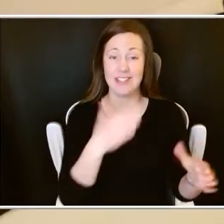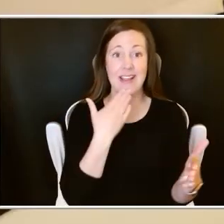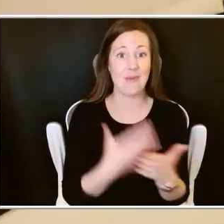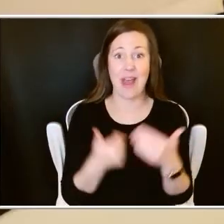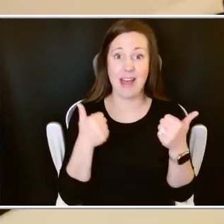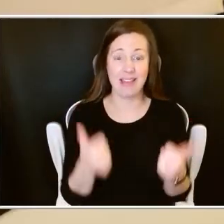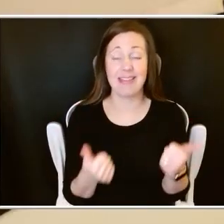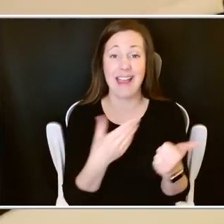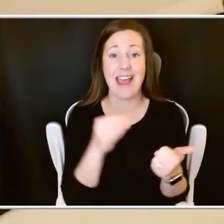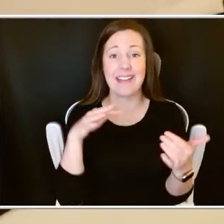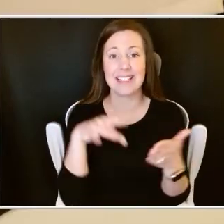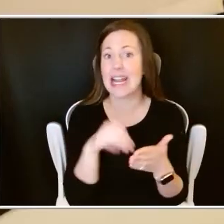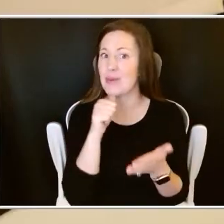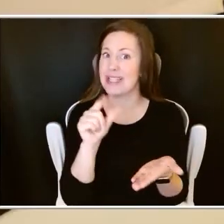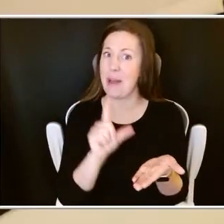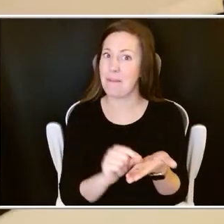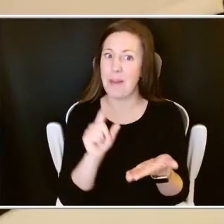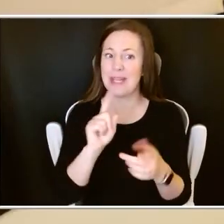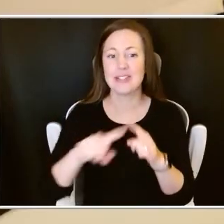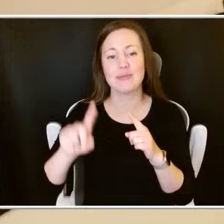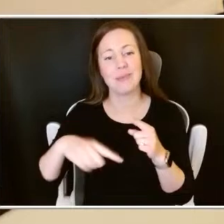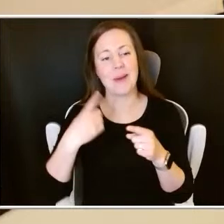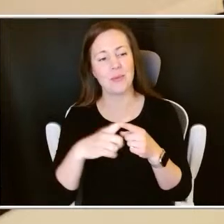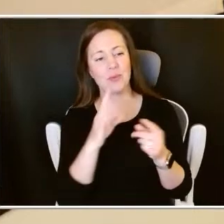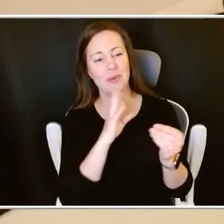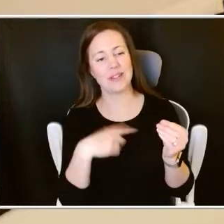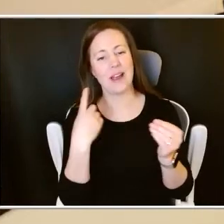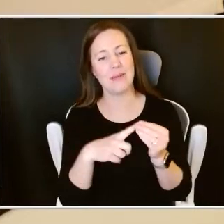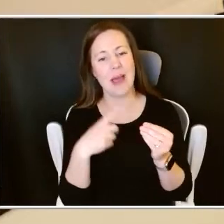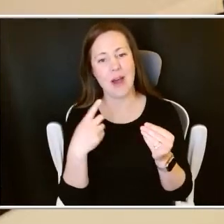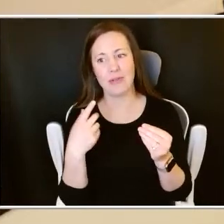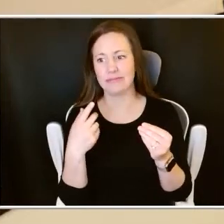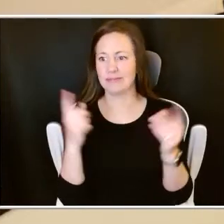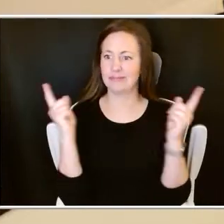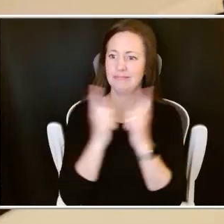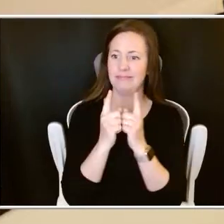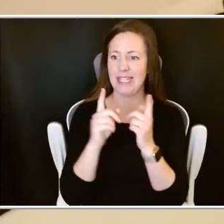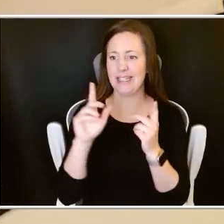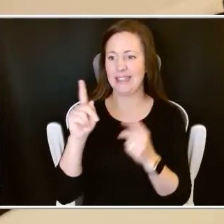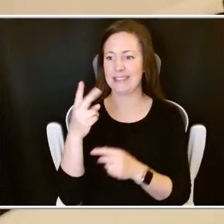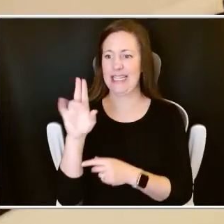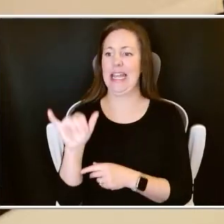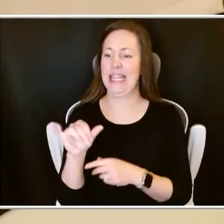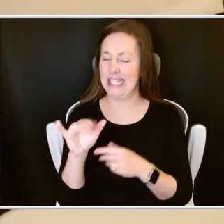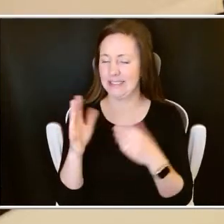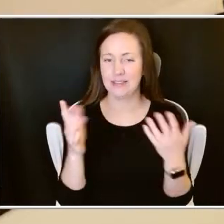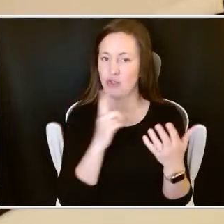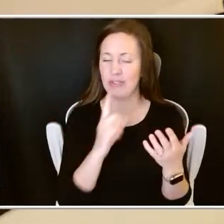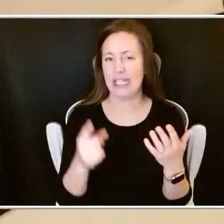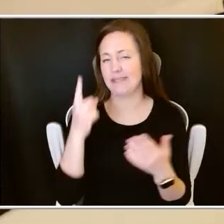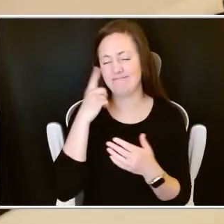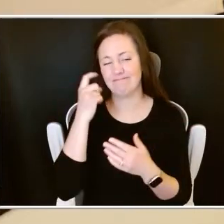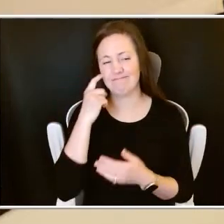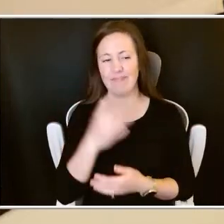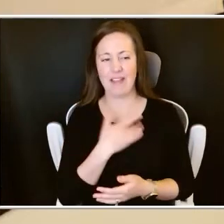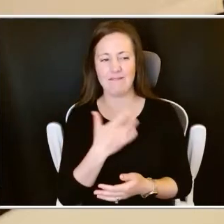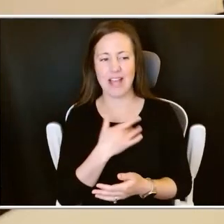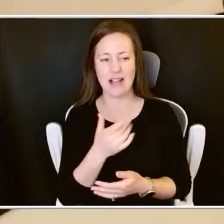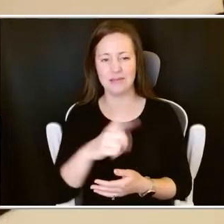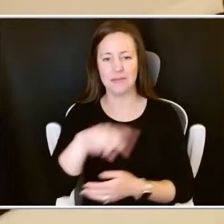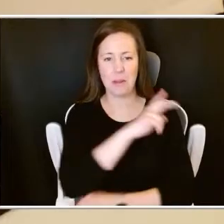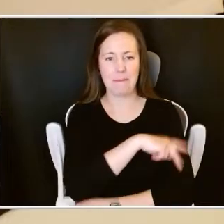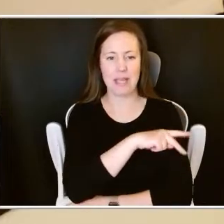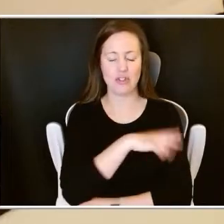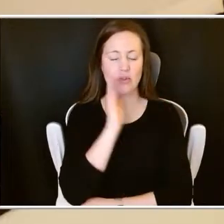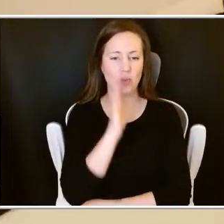really published, but when we were talking about this, me and Kathy, but I really had a suspicion that patients were going to benefit from